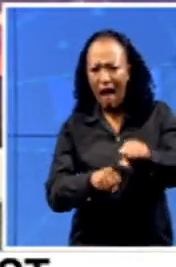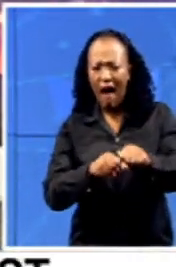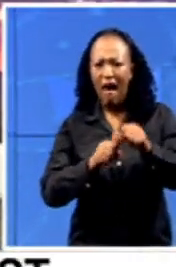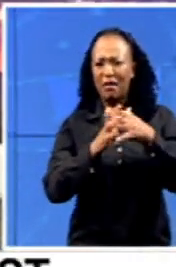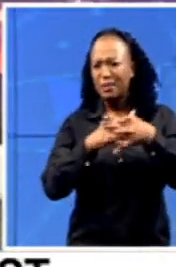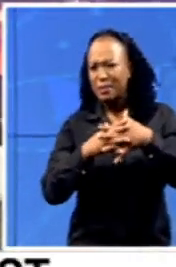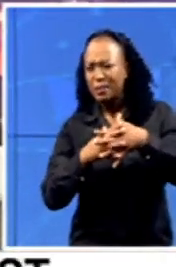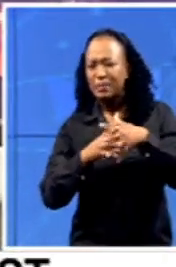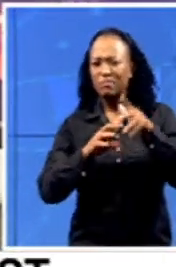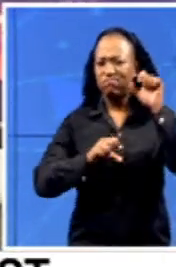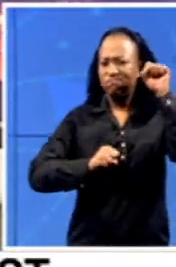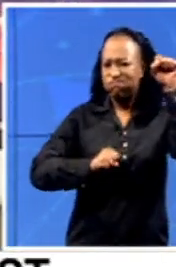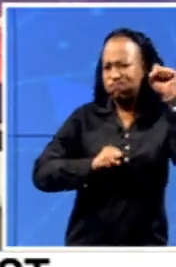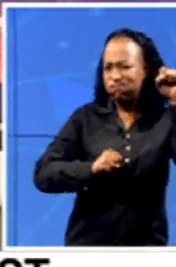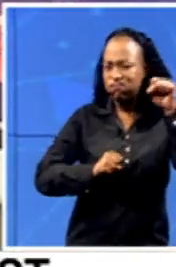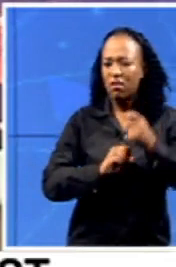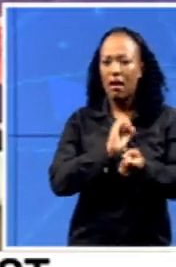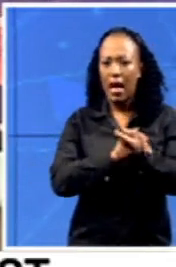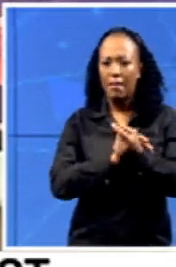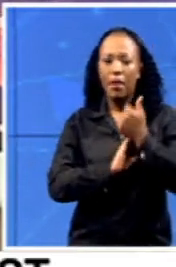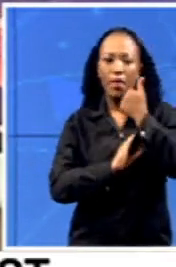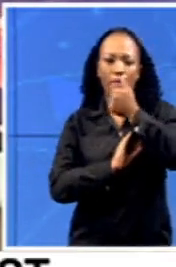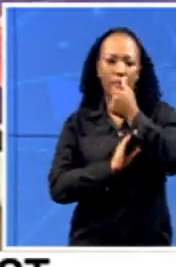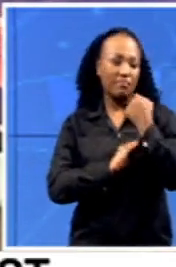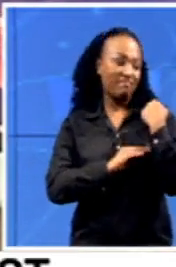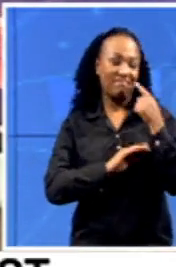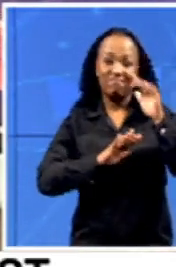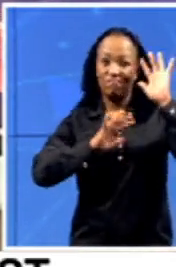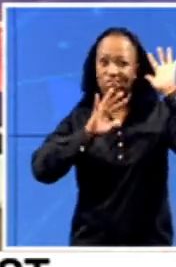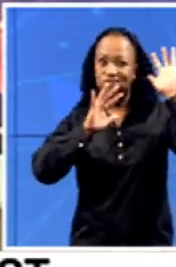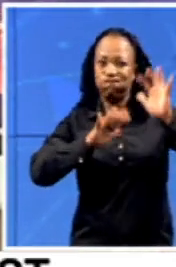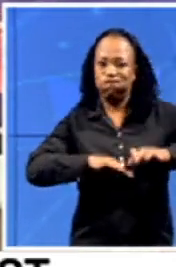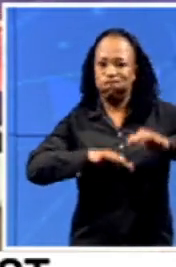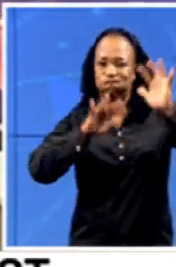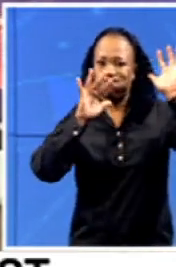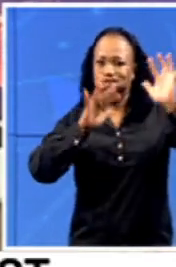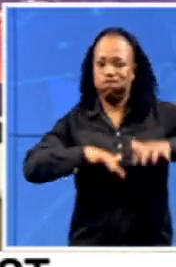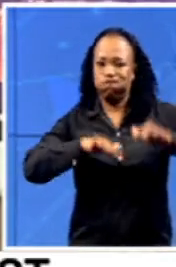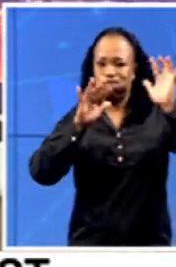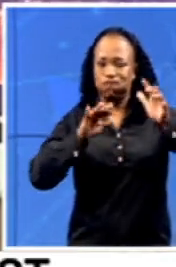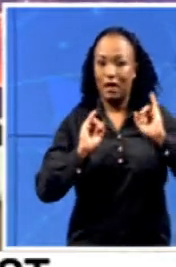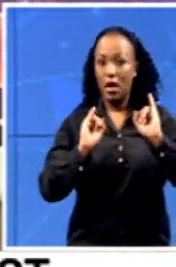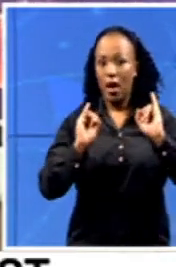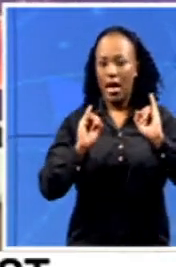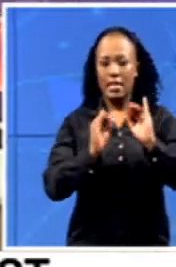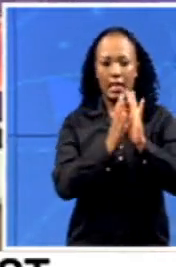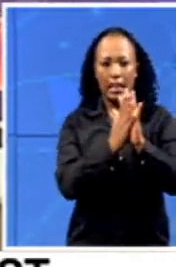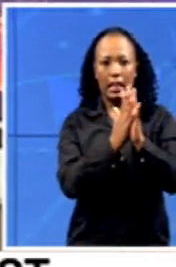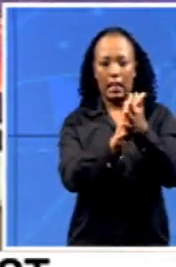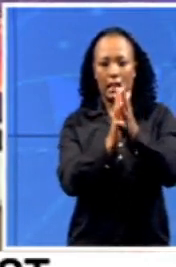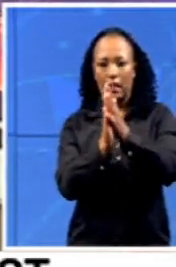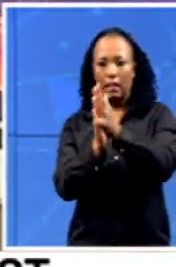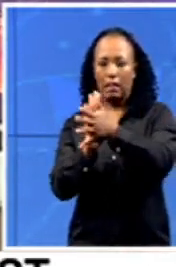some parts of Gauteng. Just recently, the floods have also wreaked havoc, leaving a trail of destruction to